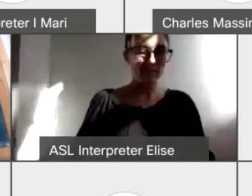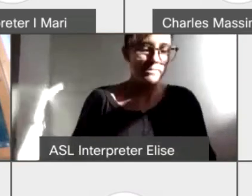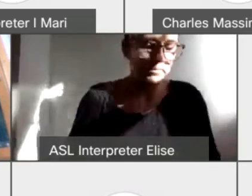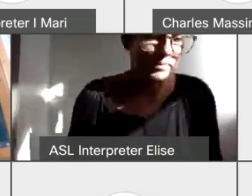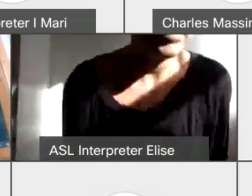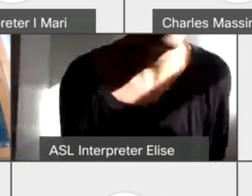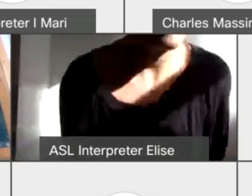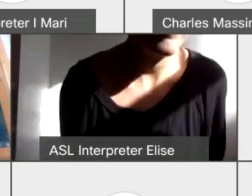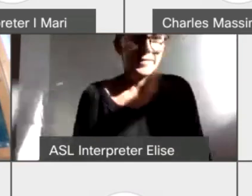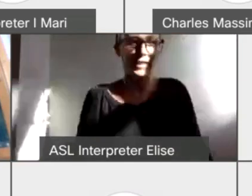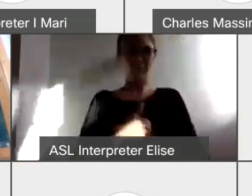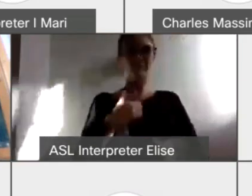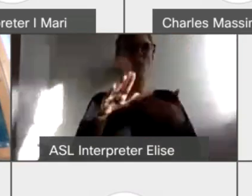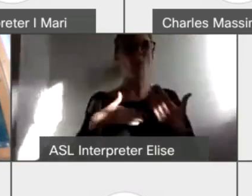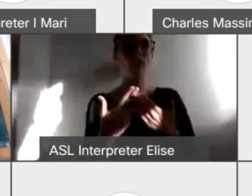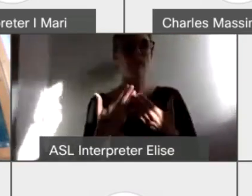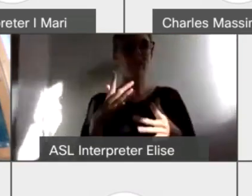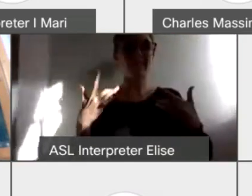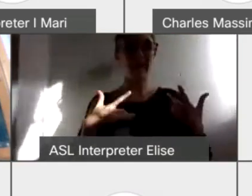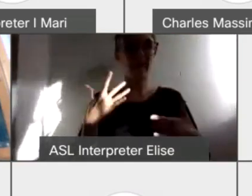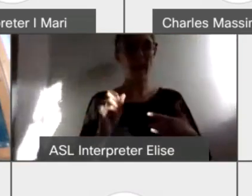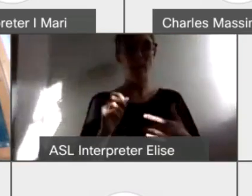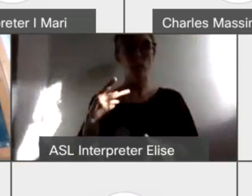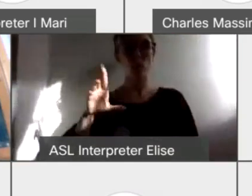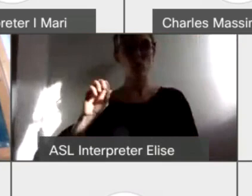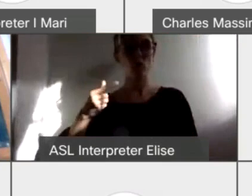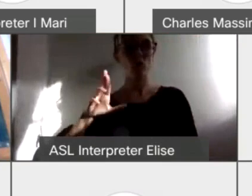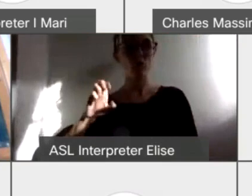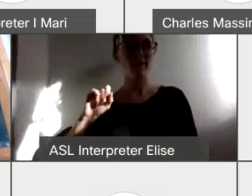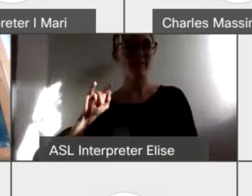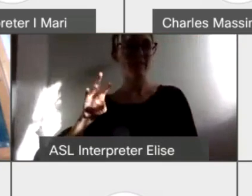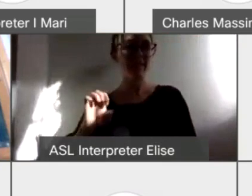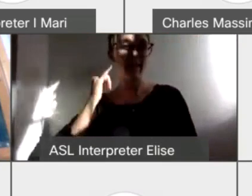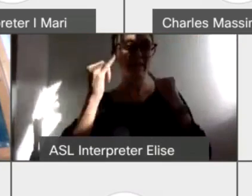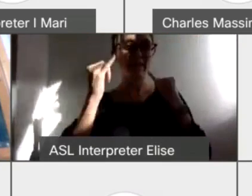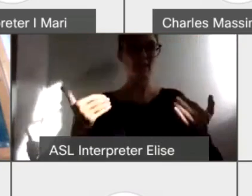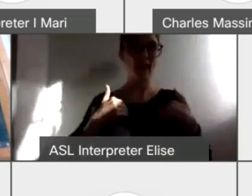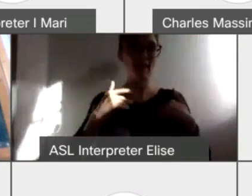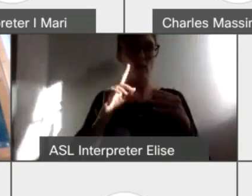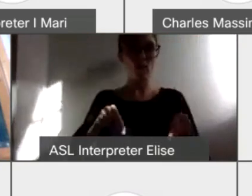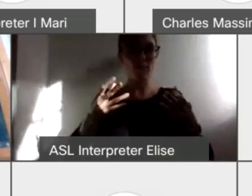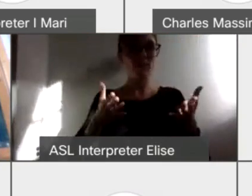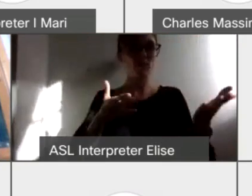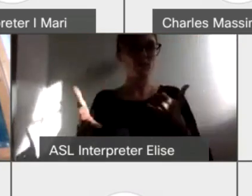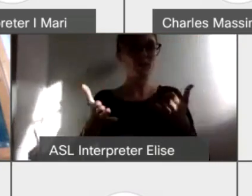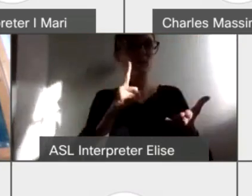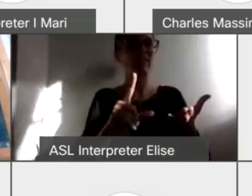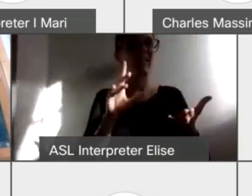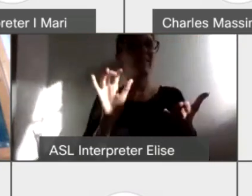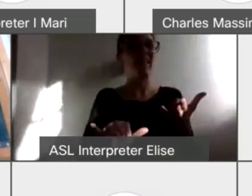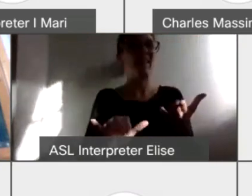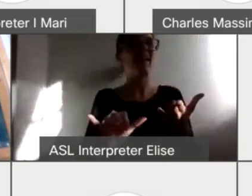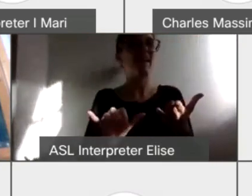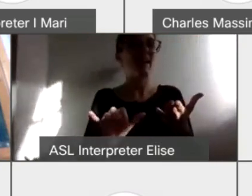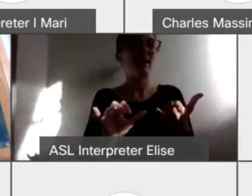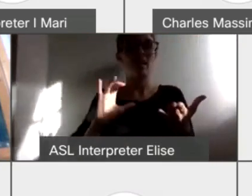and progressive and creative ideas that we have for providing services is something that, is